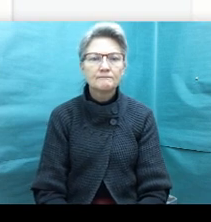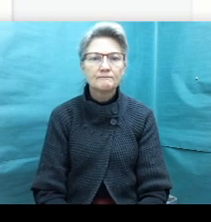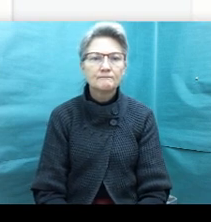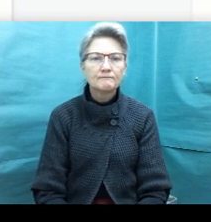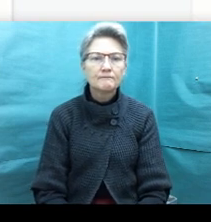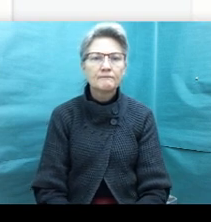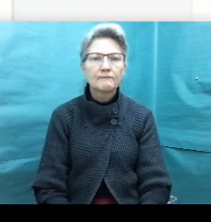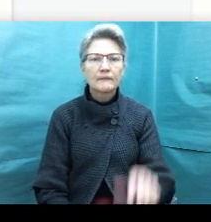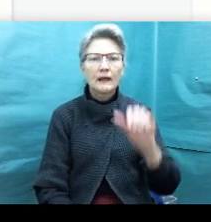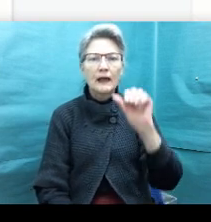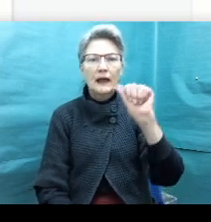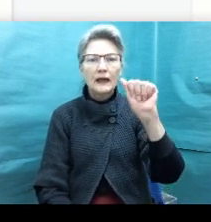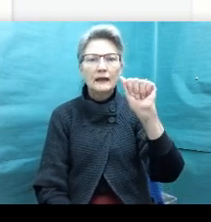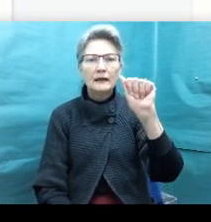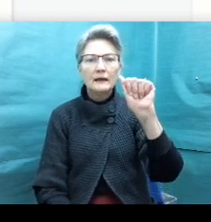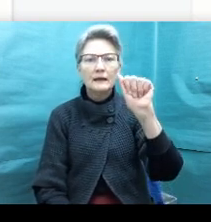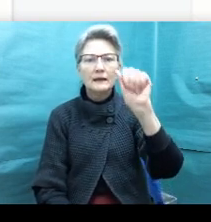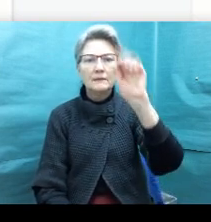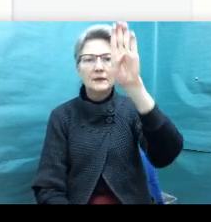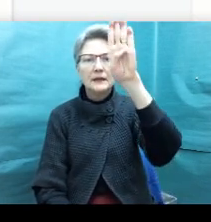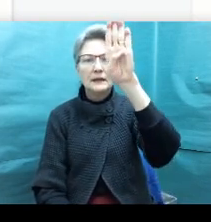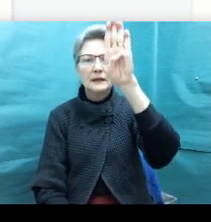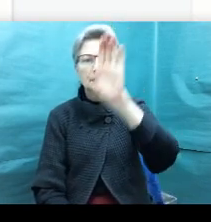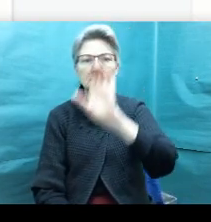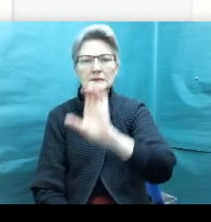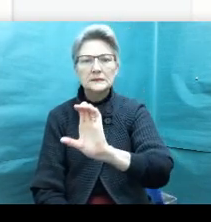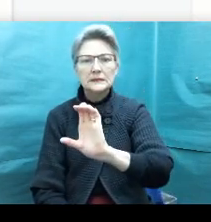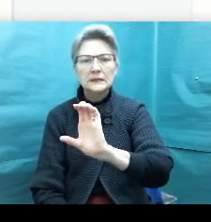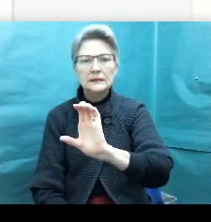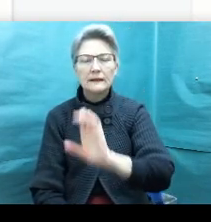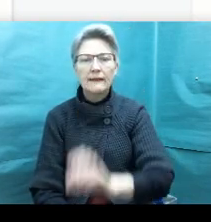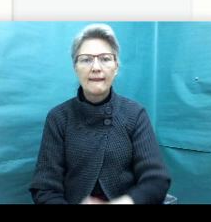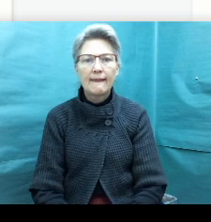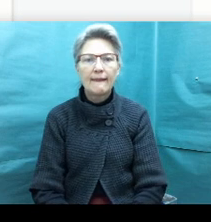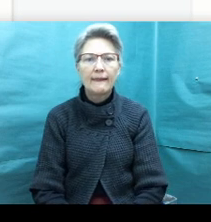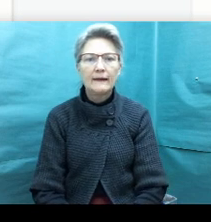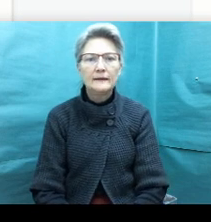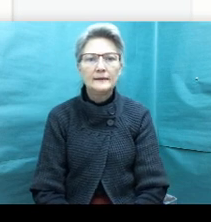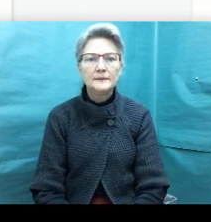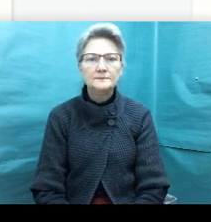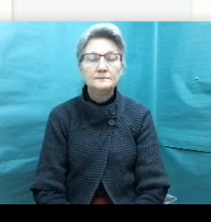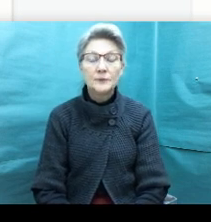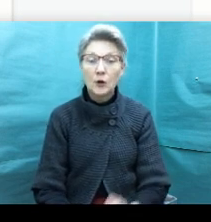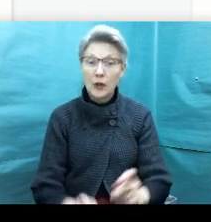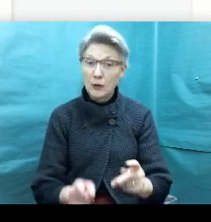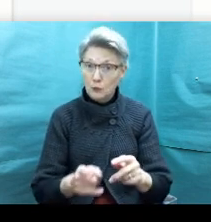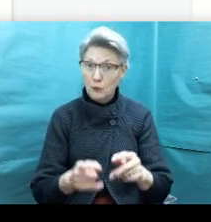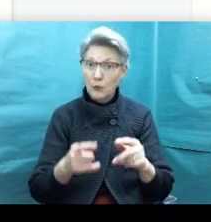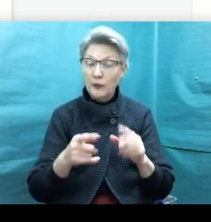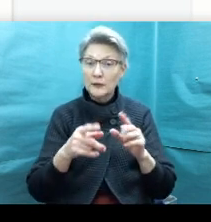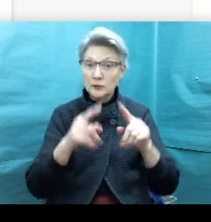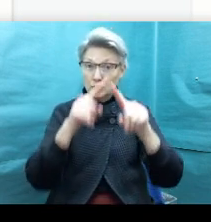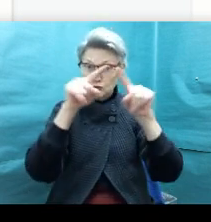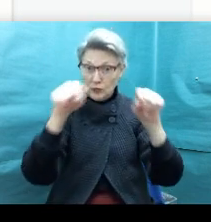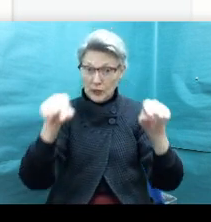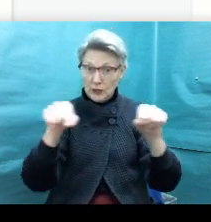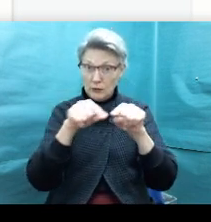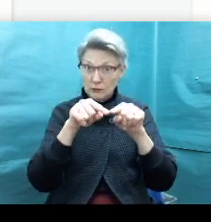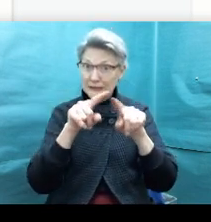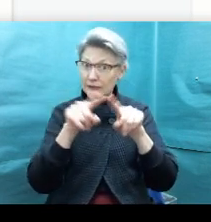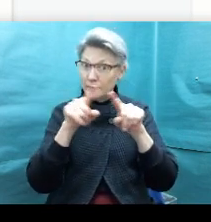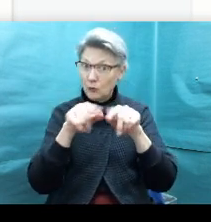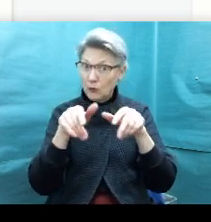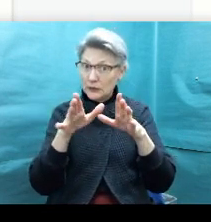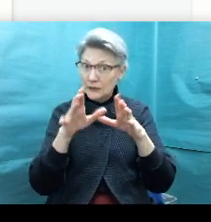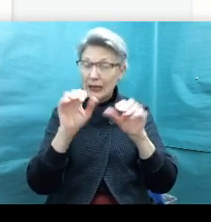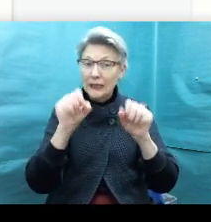just going to do A, B, C. Okay, so with a triangle, there's a variety of ways